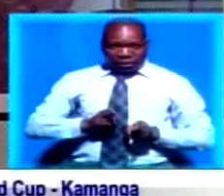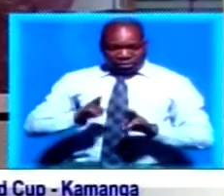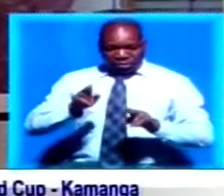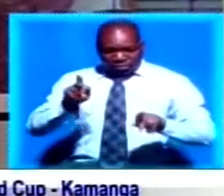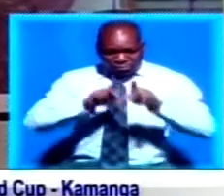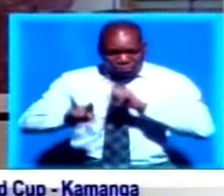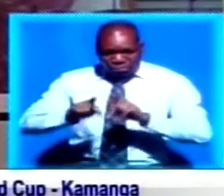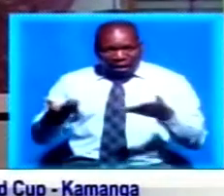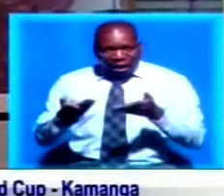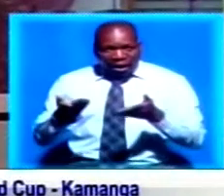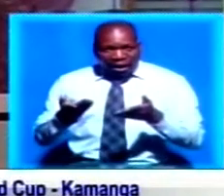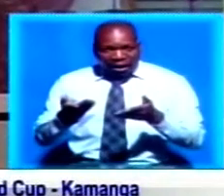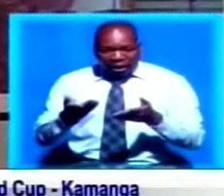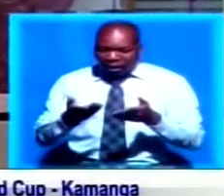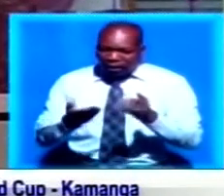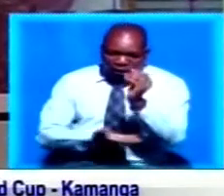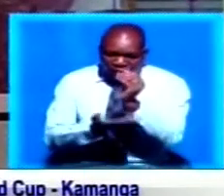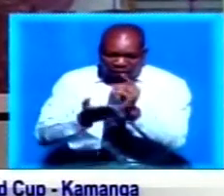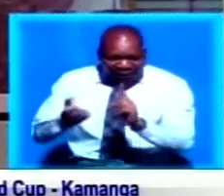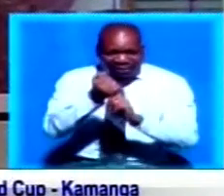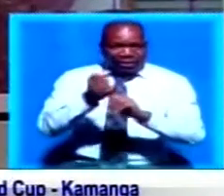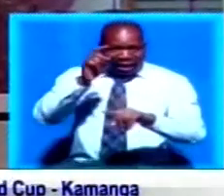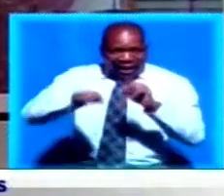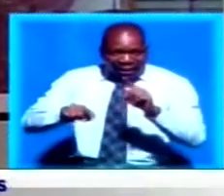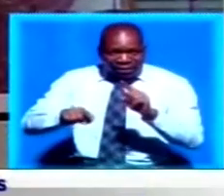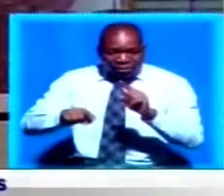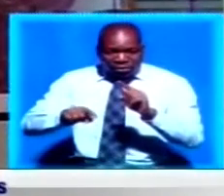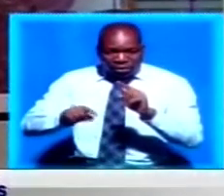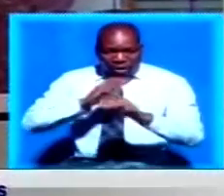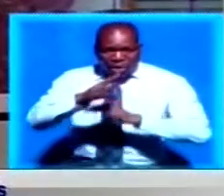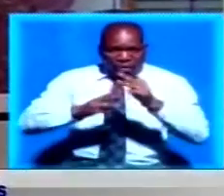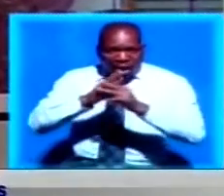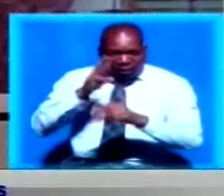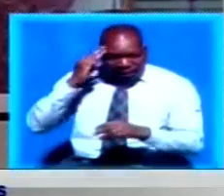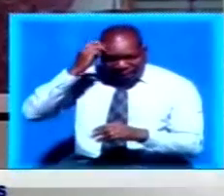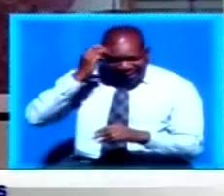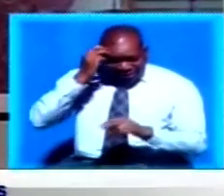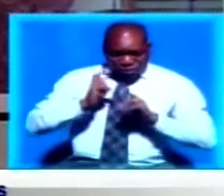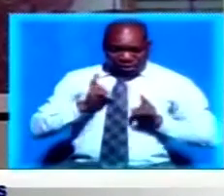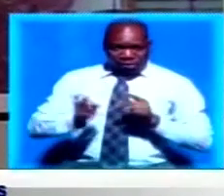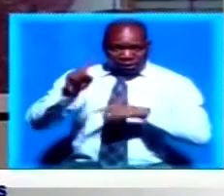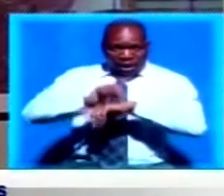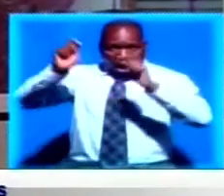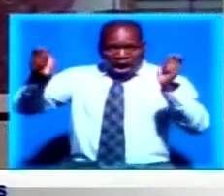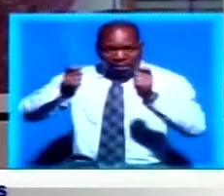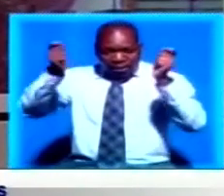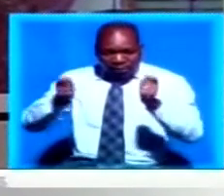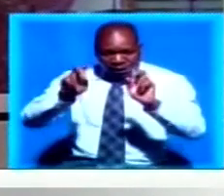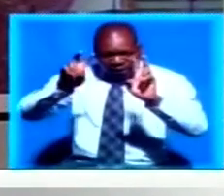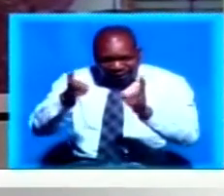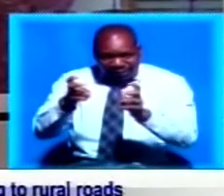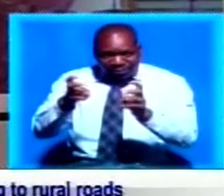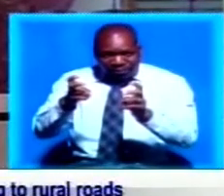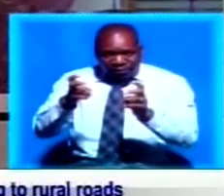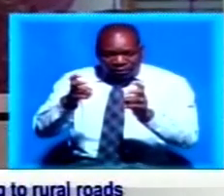citizenry. Ms. Kawina said this in Livingstone during the commemoration of the World Mental Health Day, whose theme is